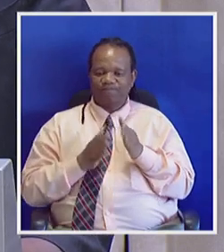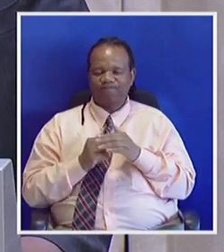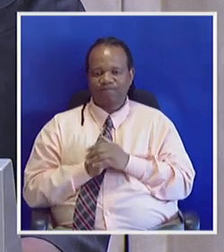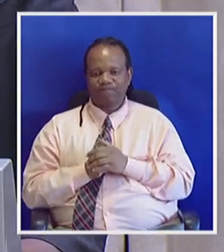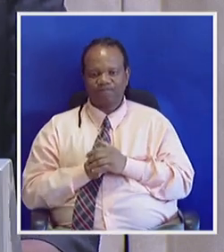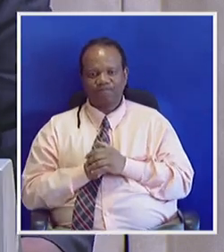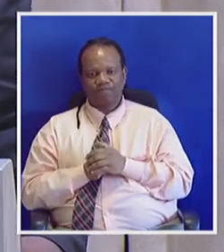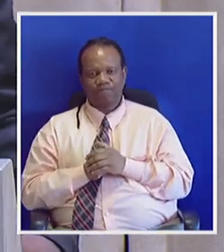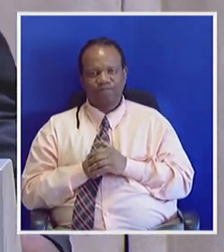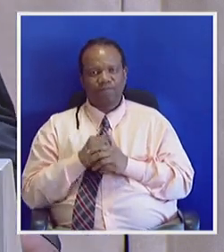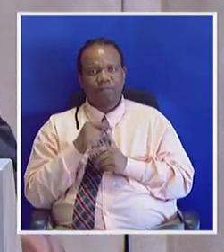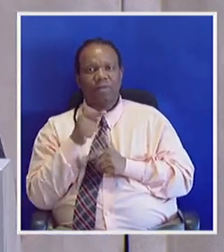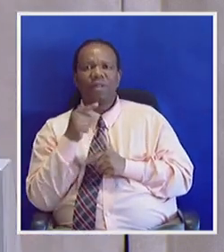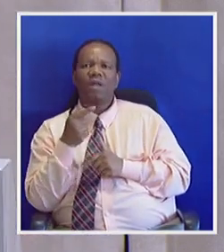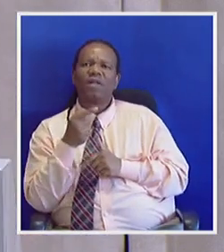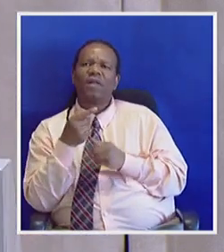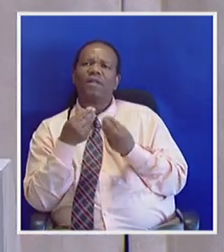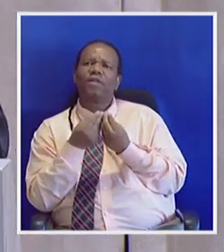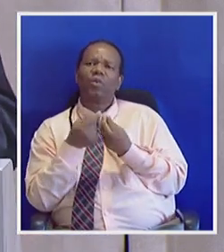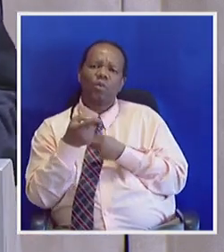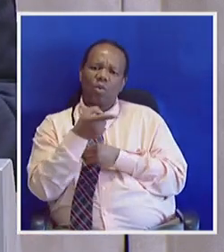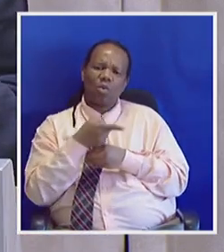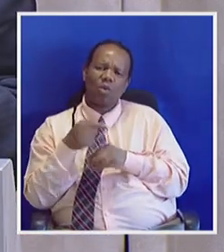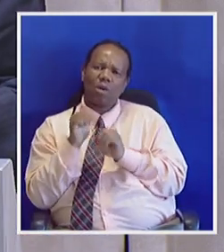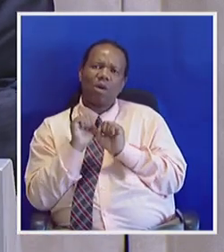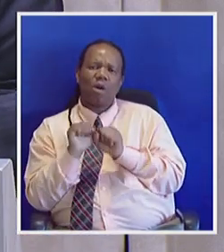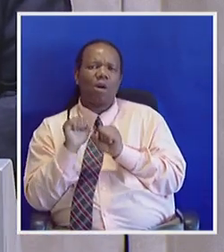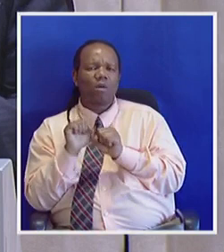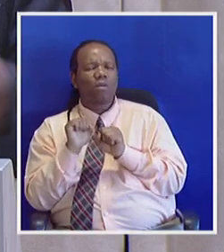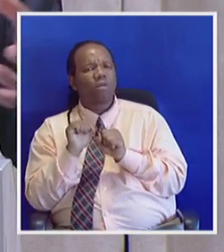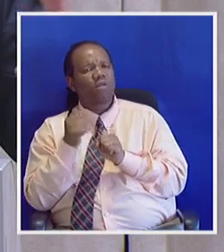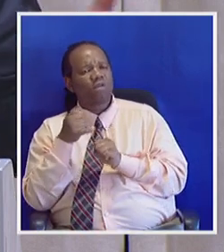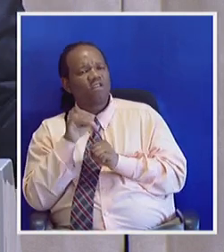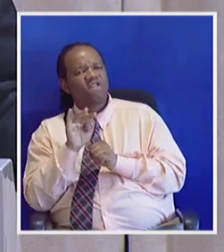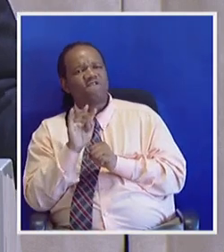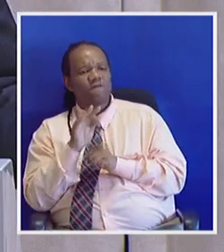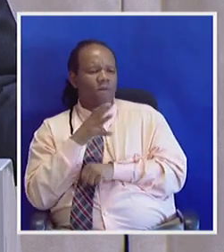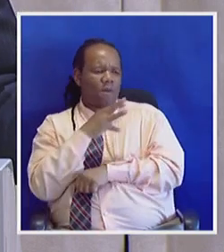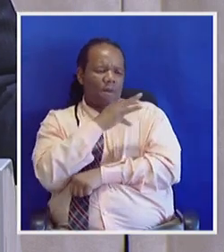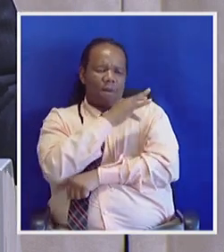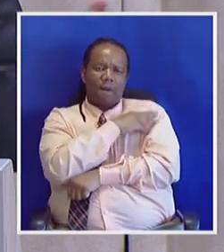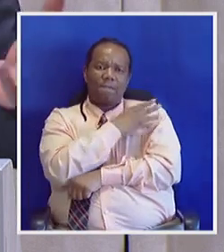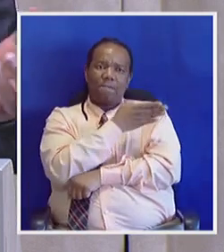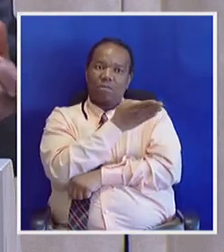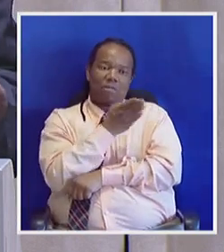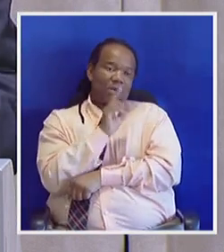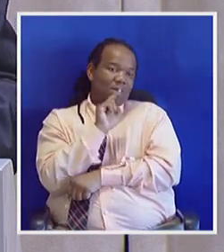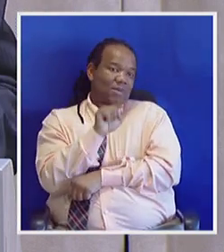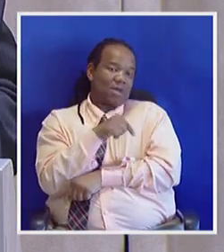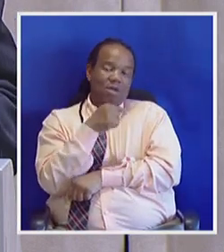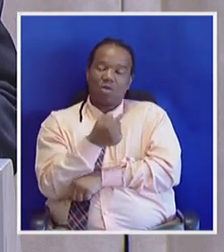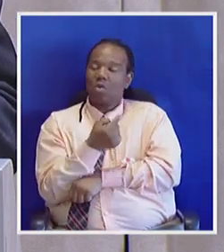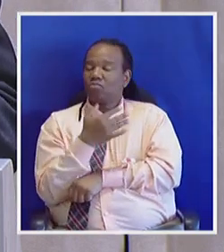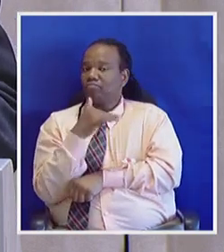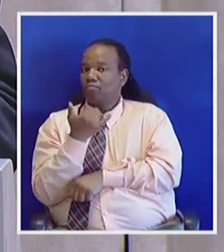also agreed is that those employers who are not able to pay the national minimum wage can come and apply for